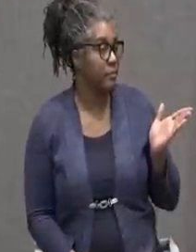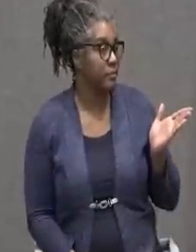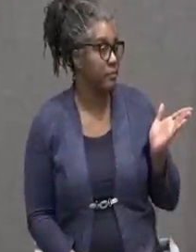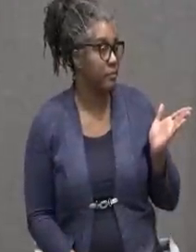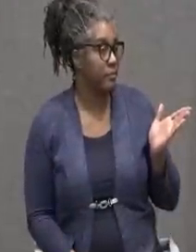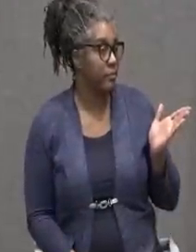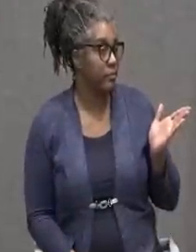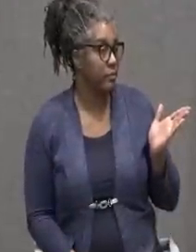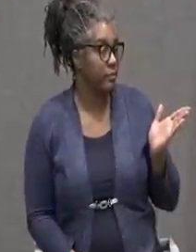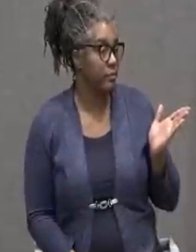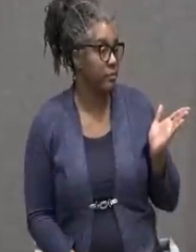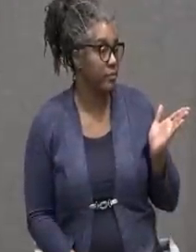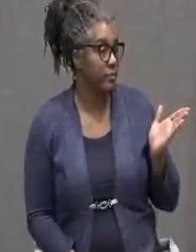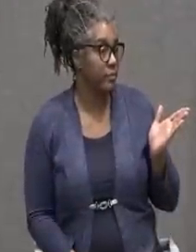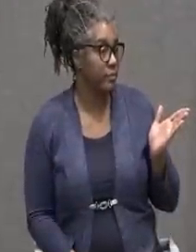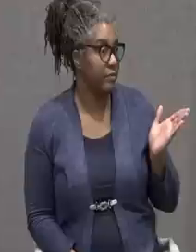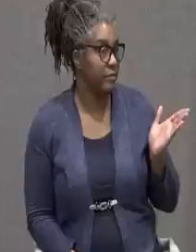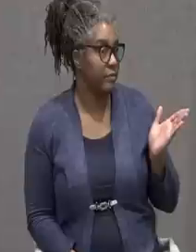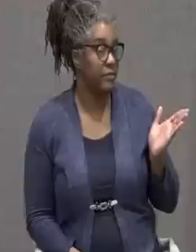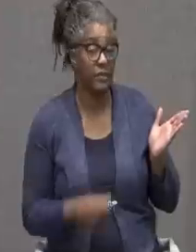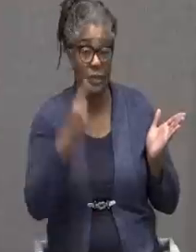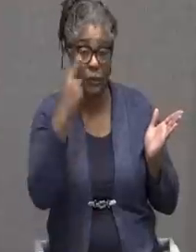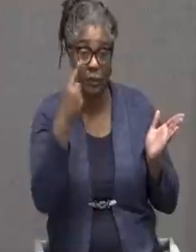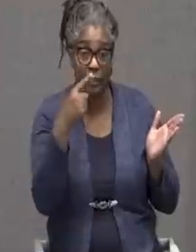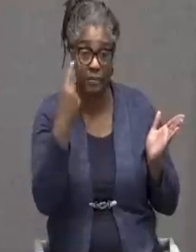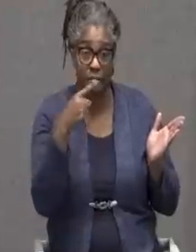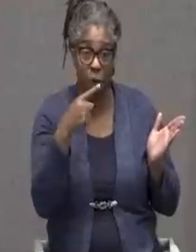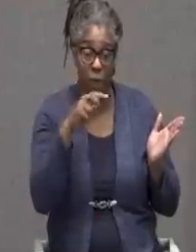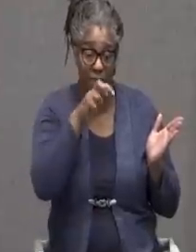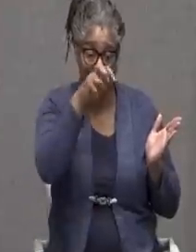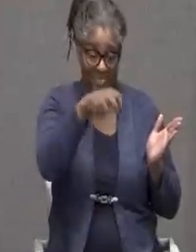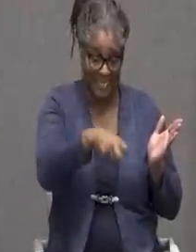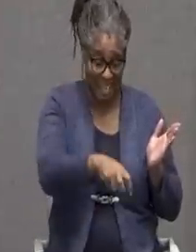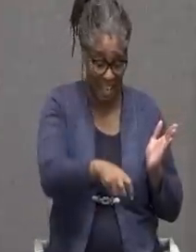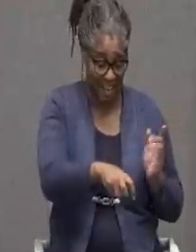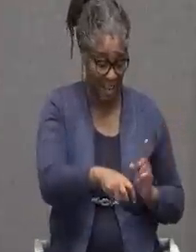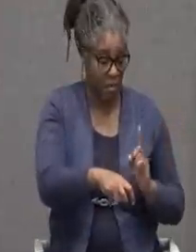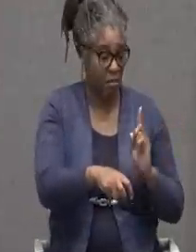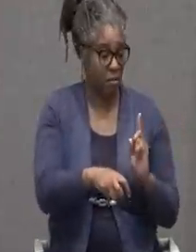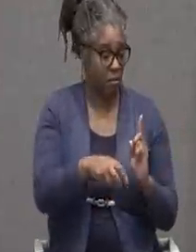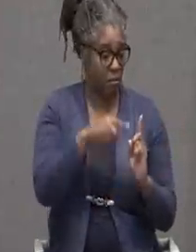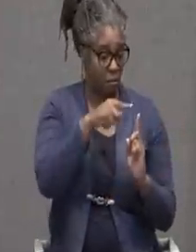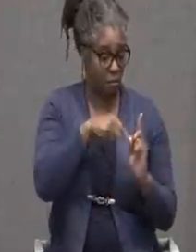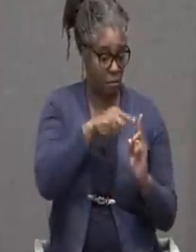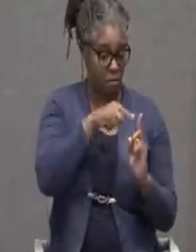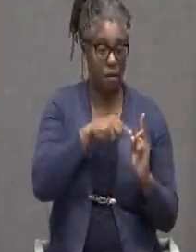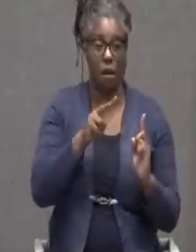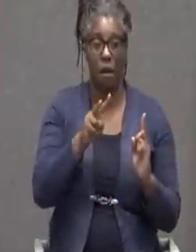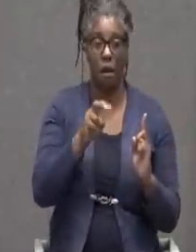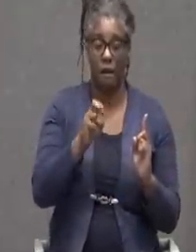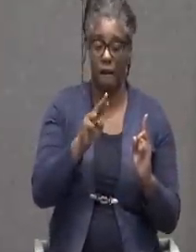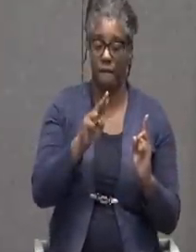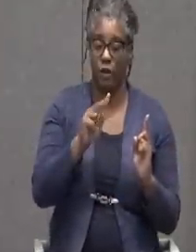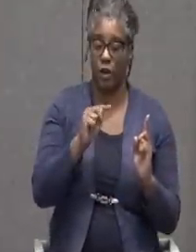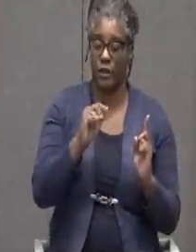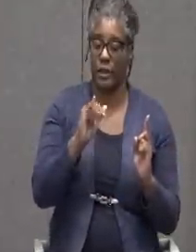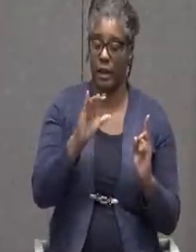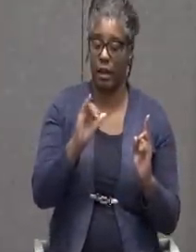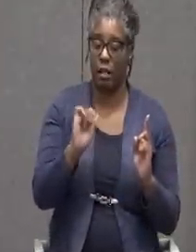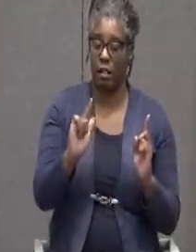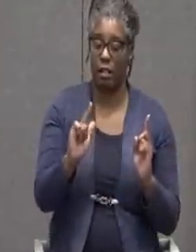leg of my slide. And what I'll need is